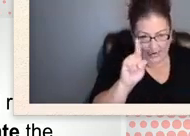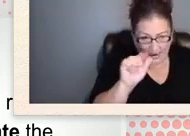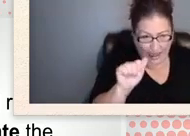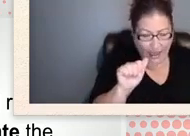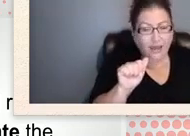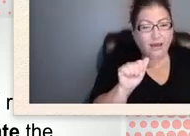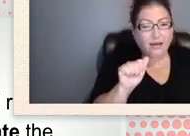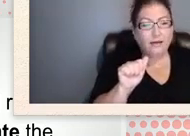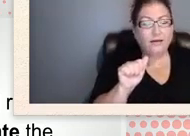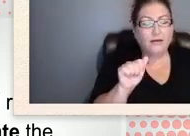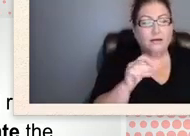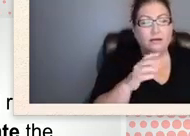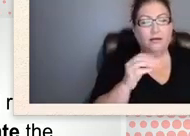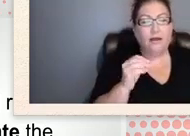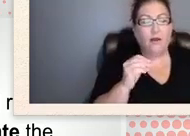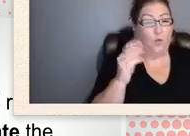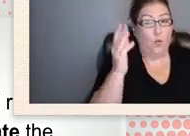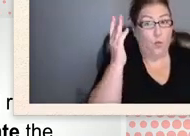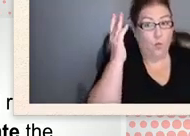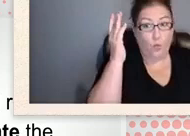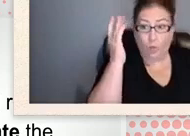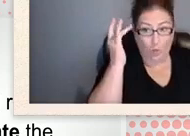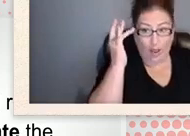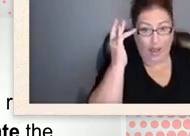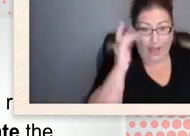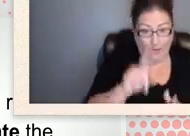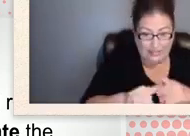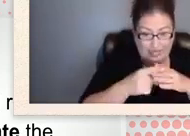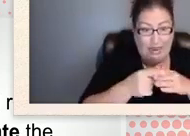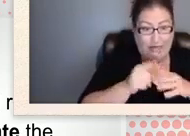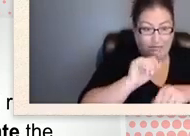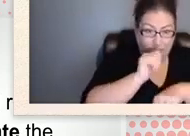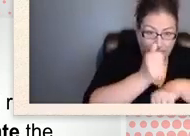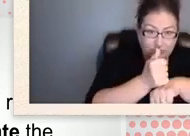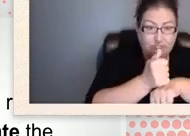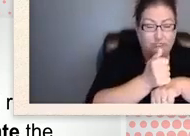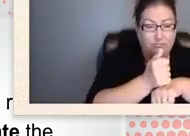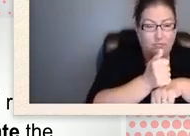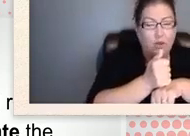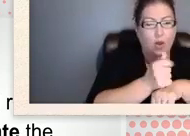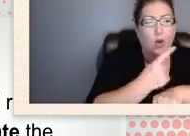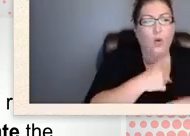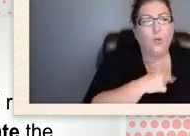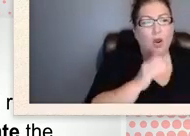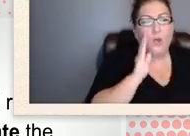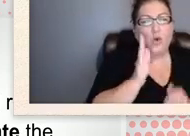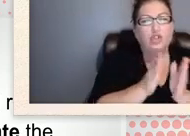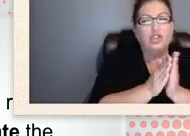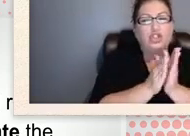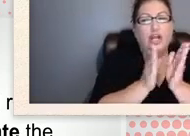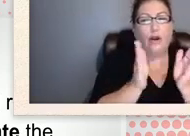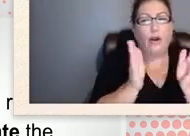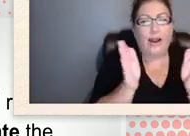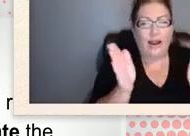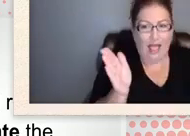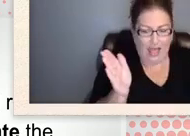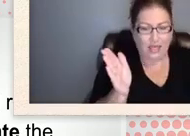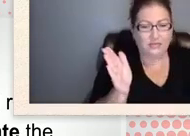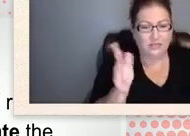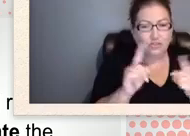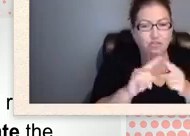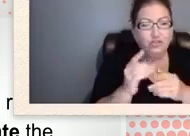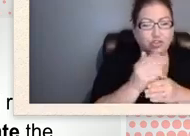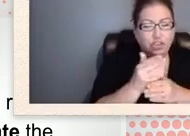and why it was enacted, we'll generalize to share